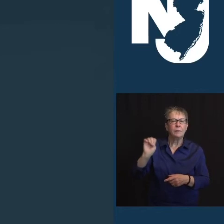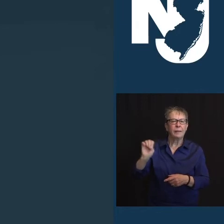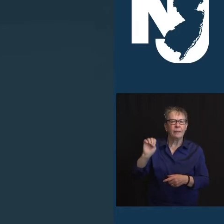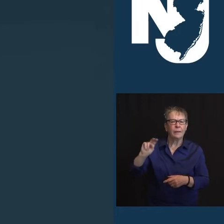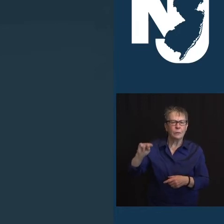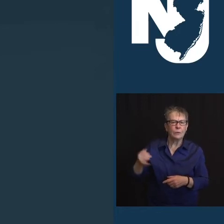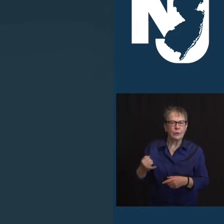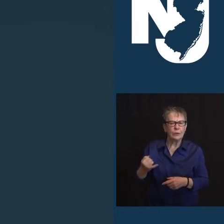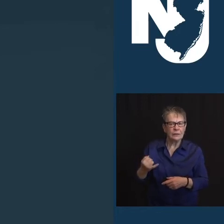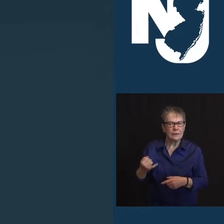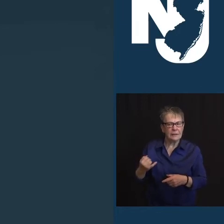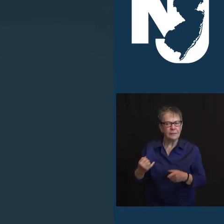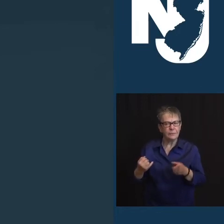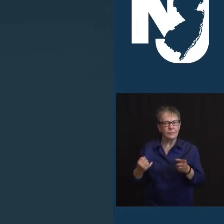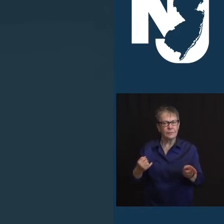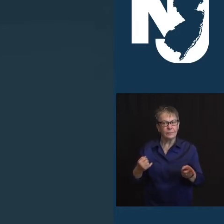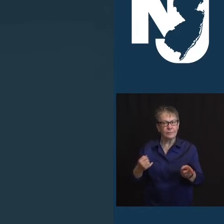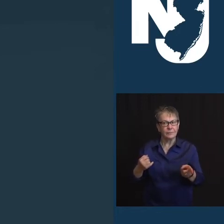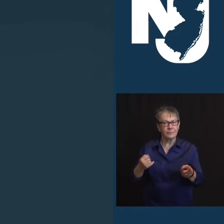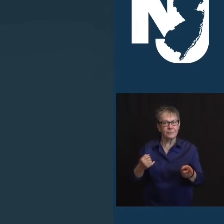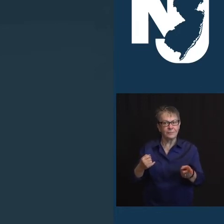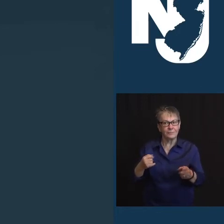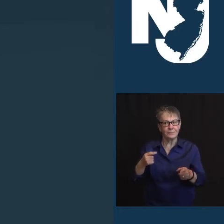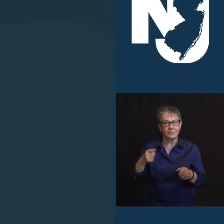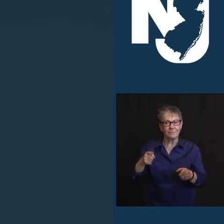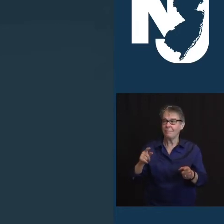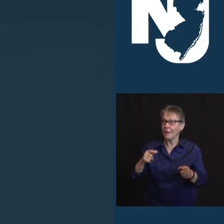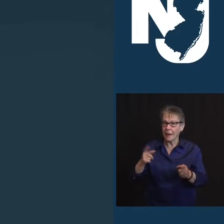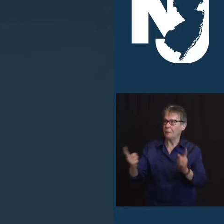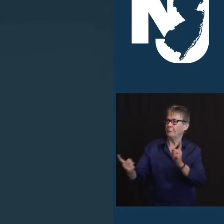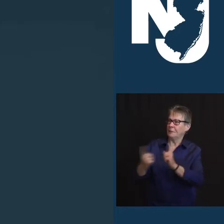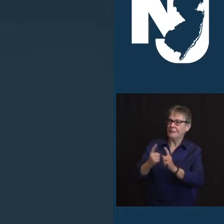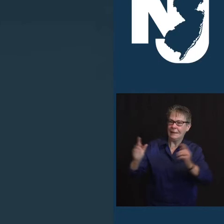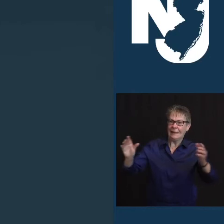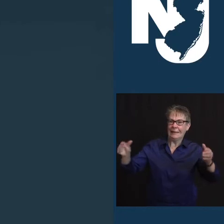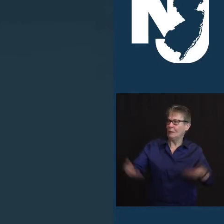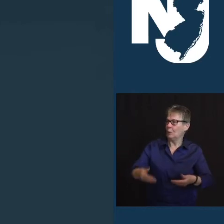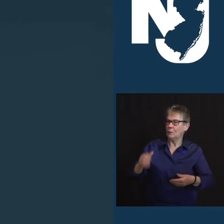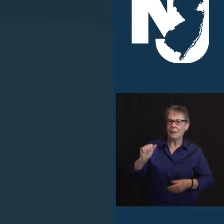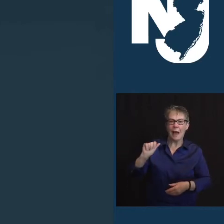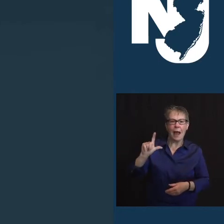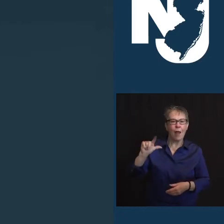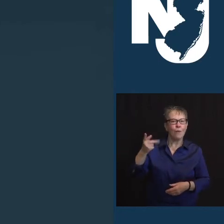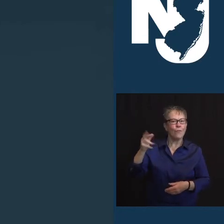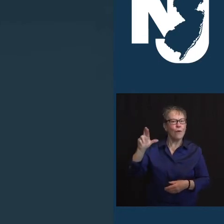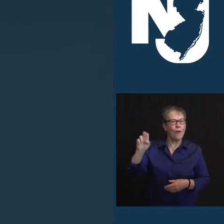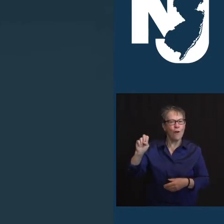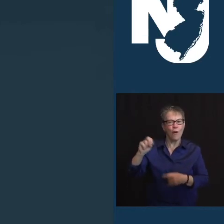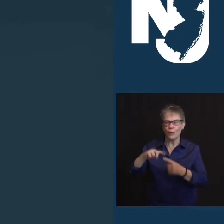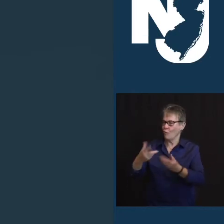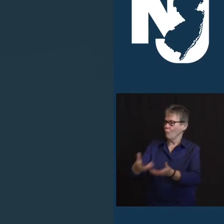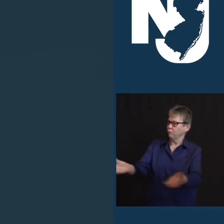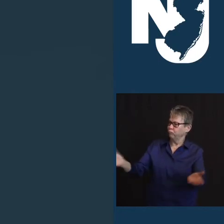event at the port. But just as he contributed to the operations at the port, he also built a legacy in his hometown. He was a